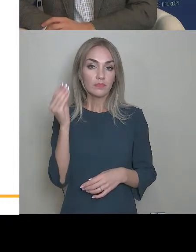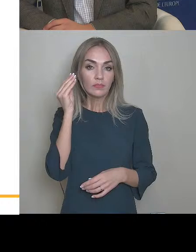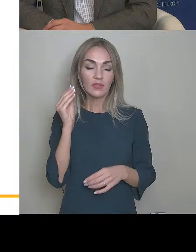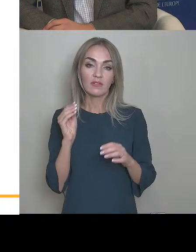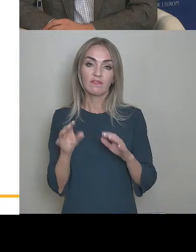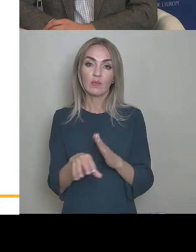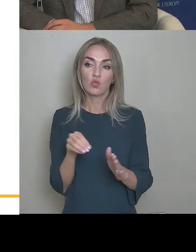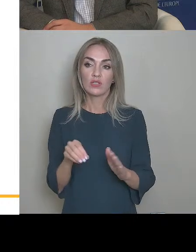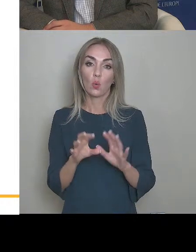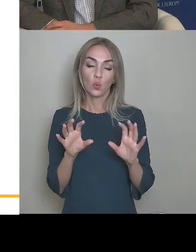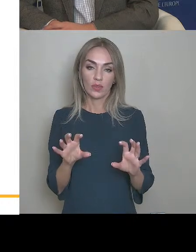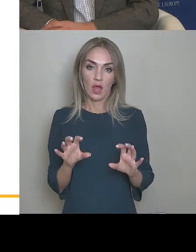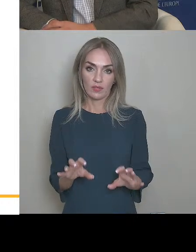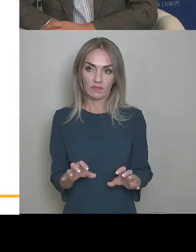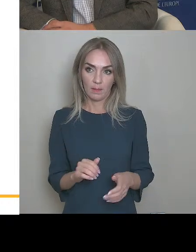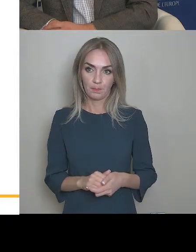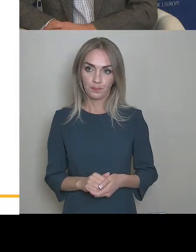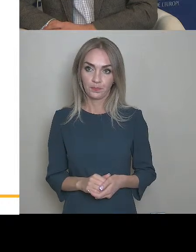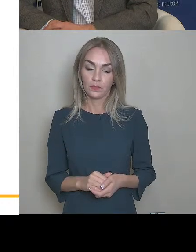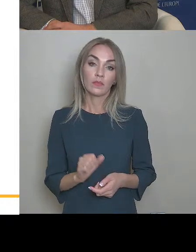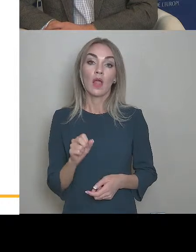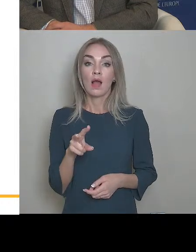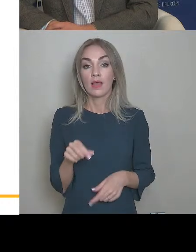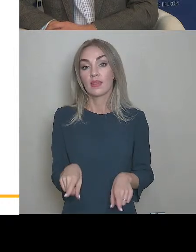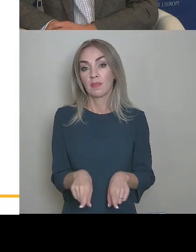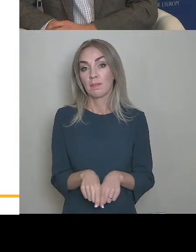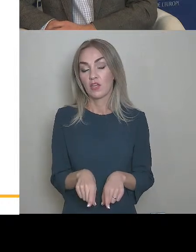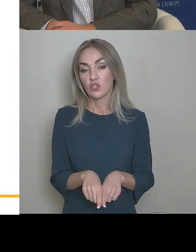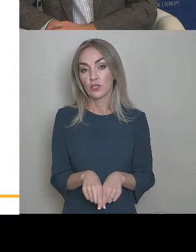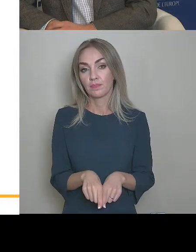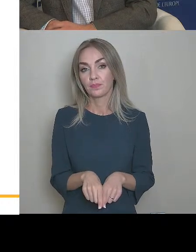large communities, yeah? And